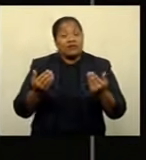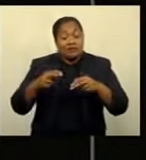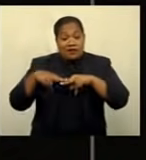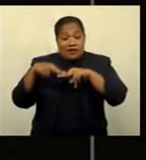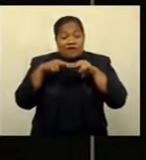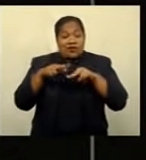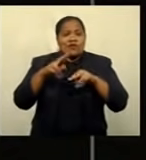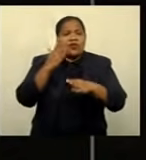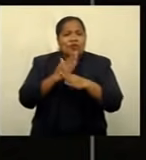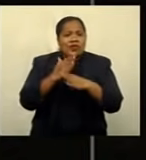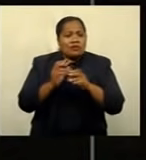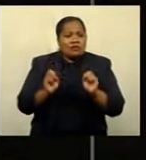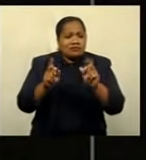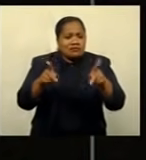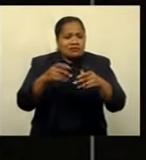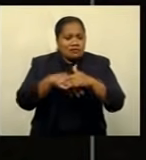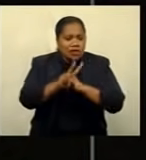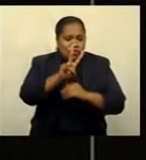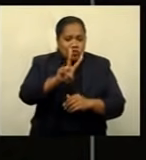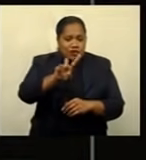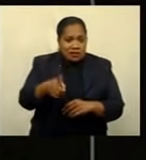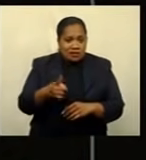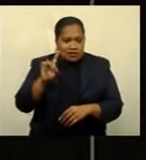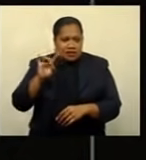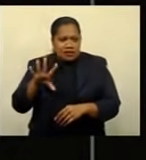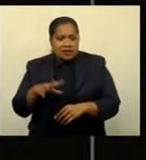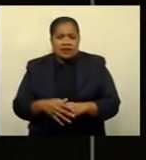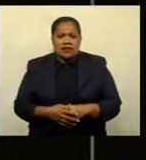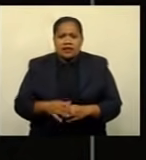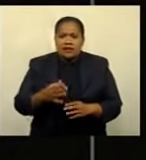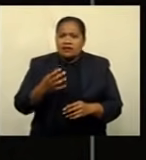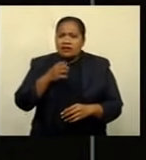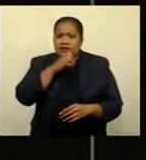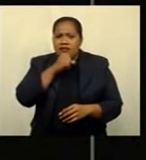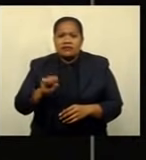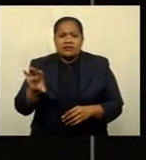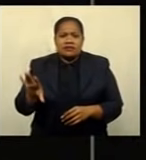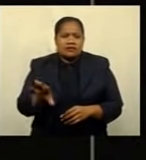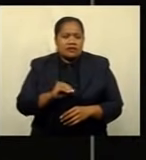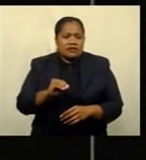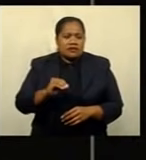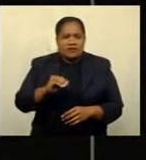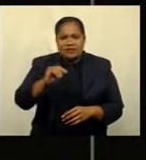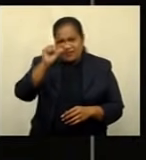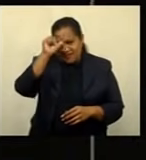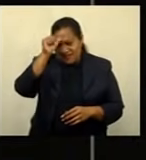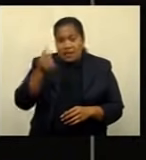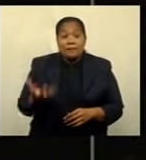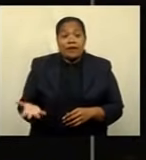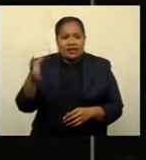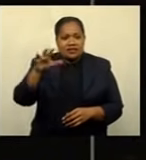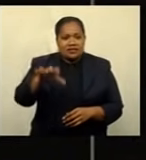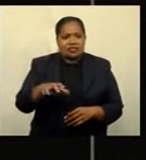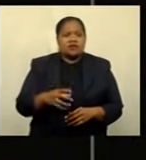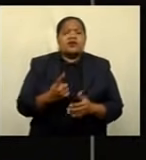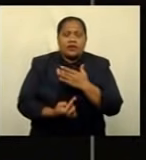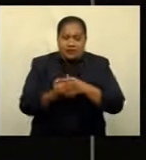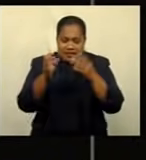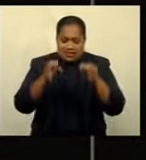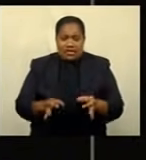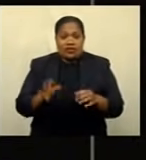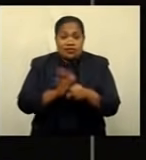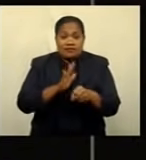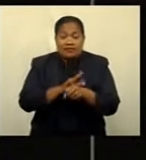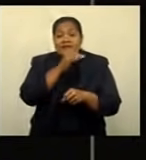work opportunities in 2010, a Bangladeshi man fell in love with the country and decided to make a name for himself.